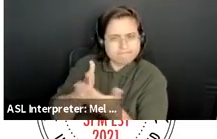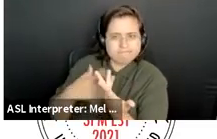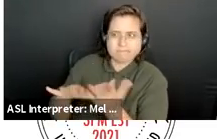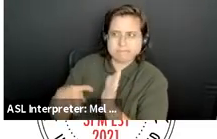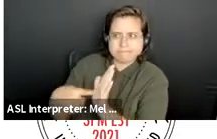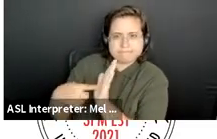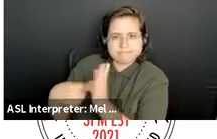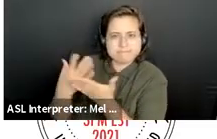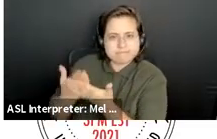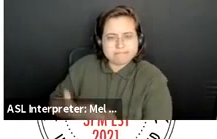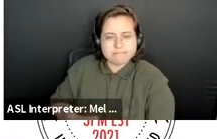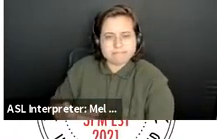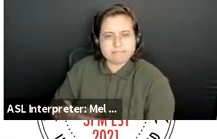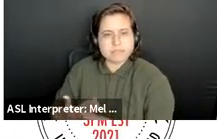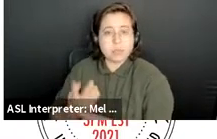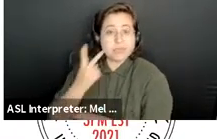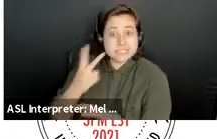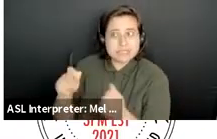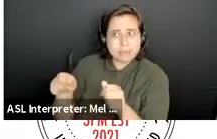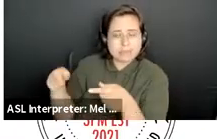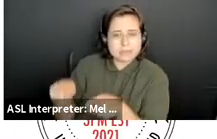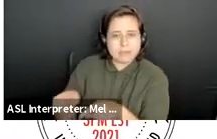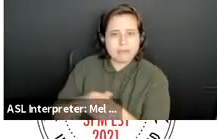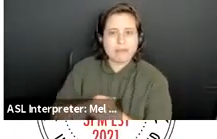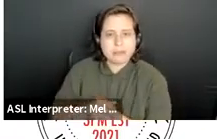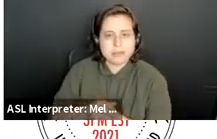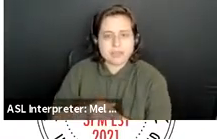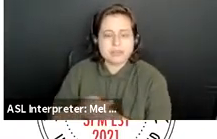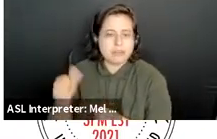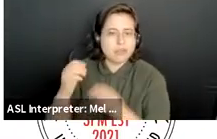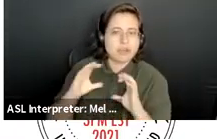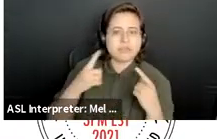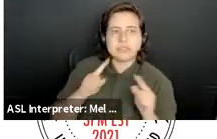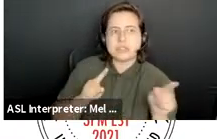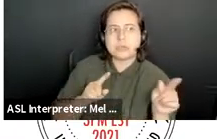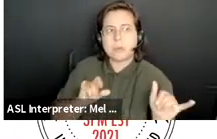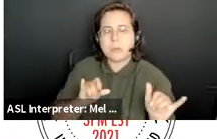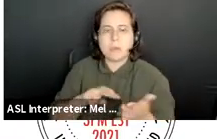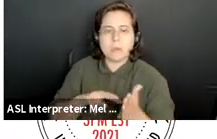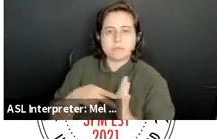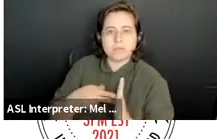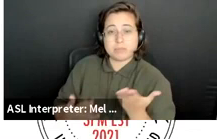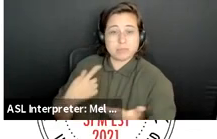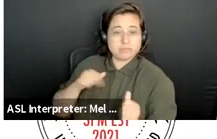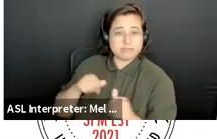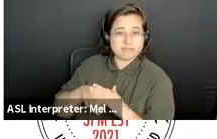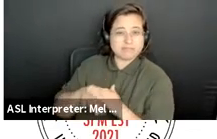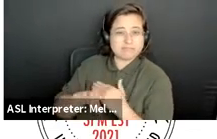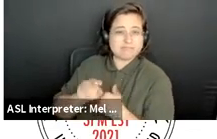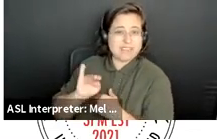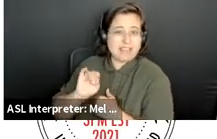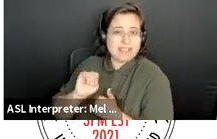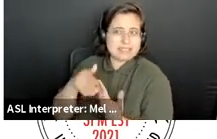of workers. As long as we have a presence in those conversations, we have some hope that we'll be able to get access to the NIEs, at least